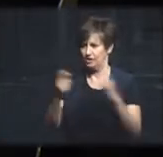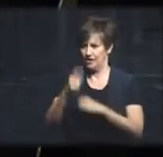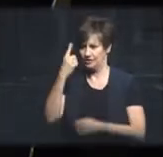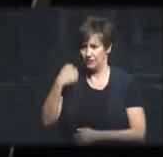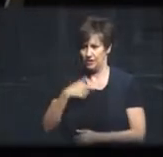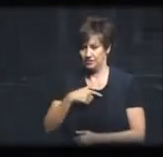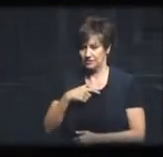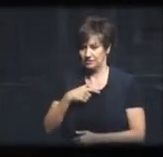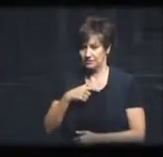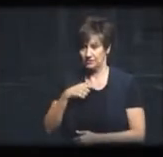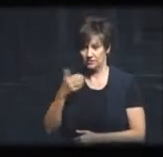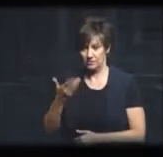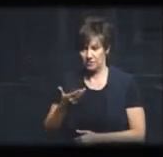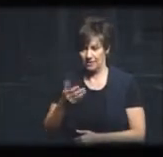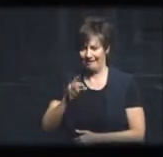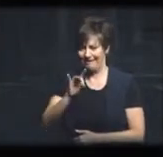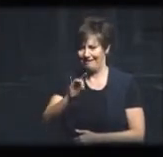is